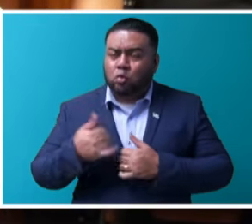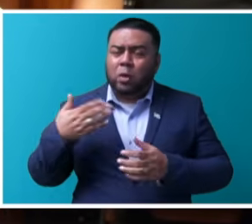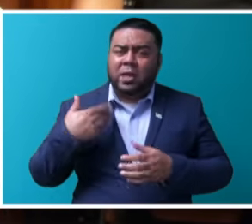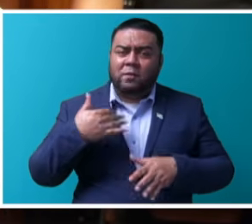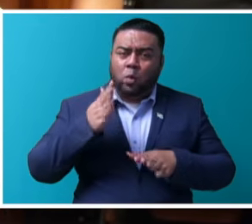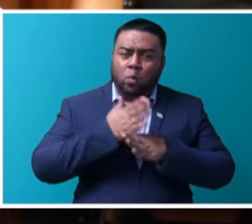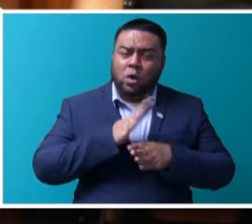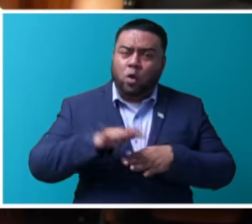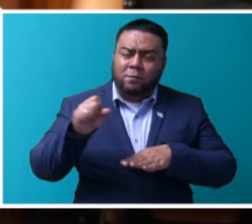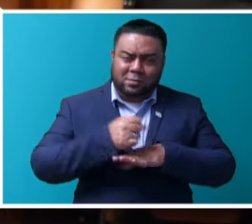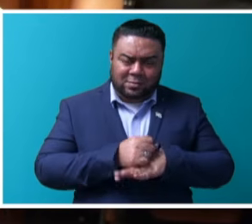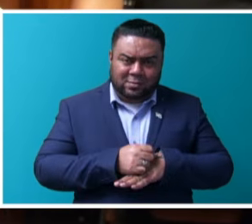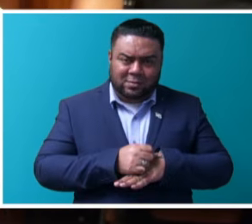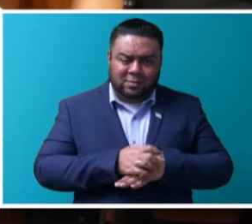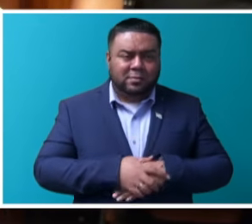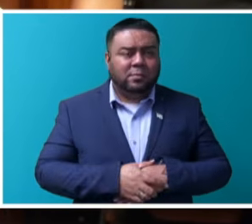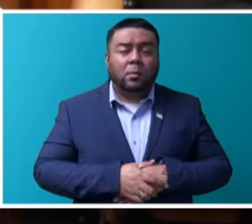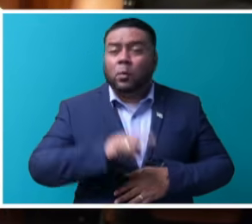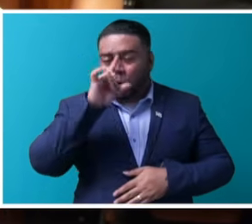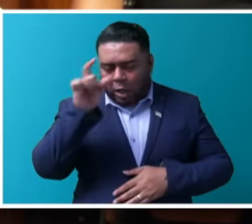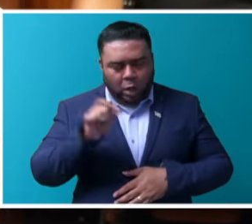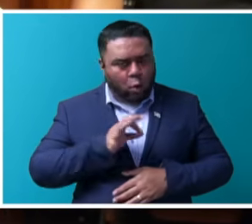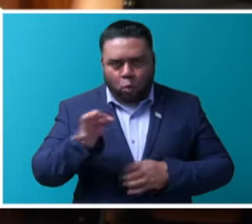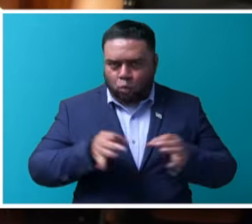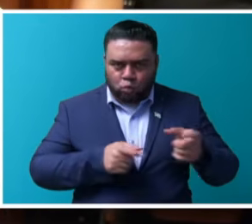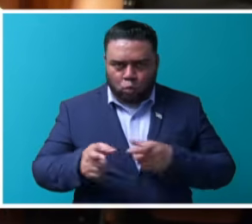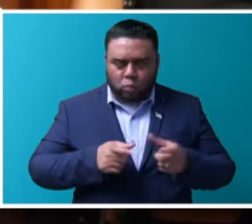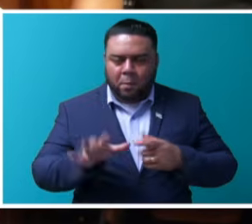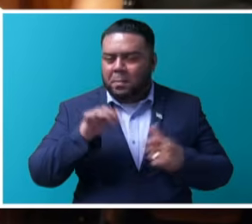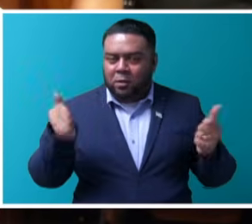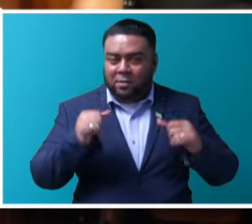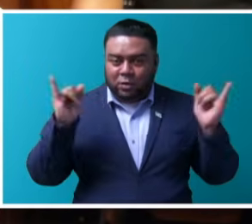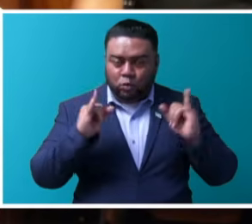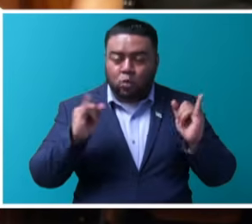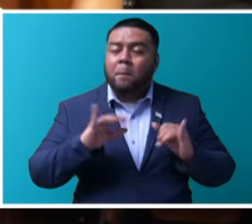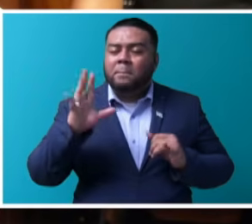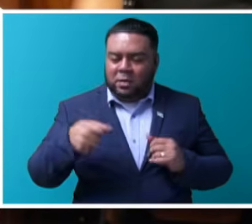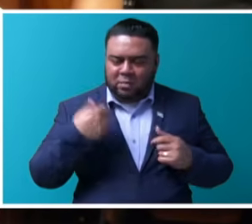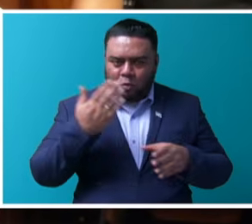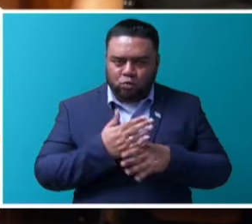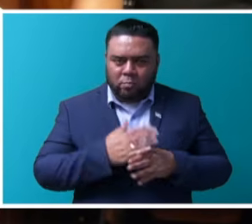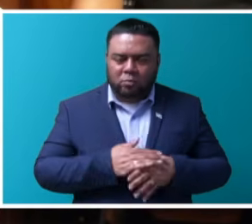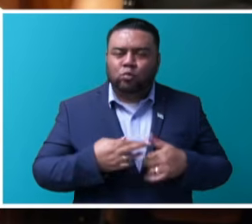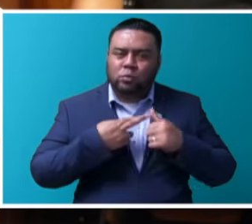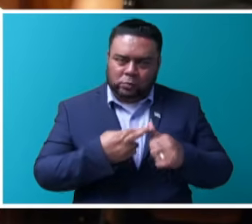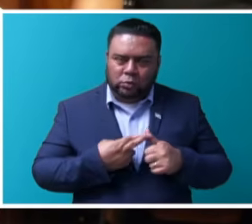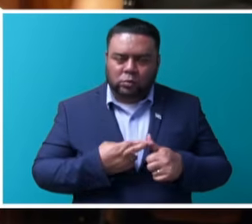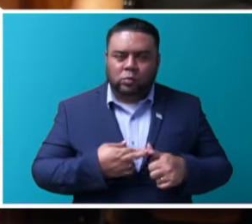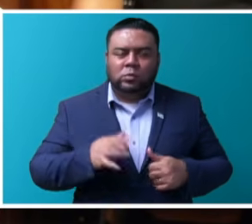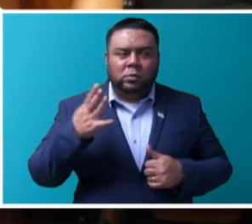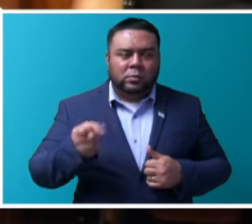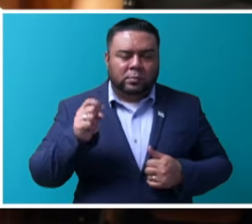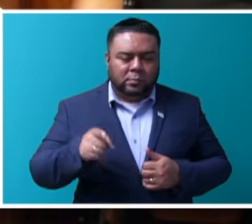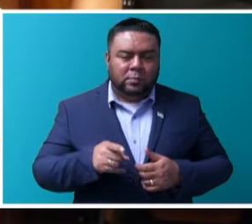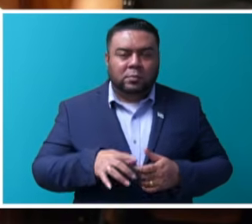overseas. And while we cannot control many of these issues, it is our job to respond to them, often at